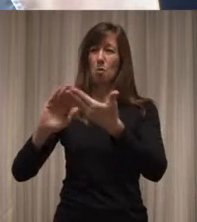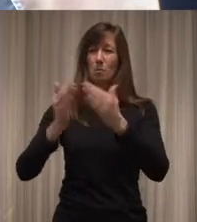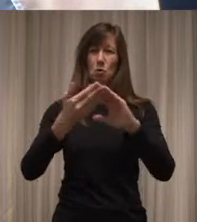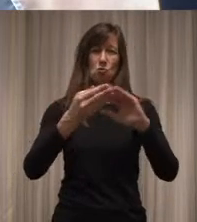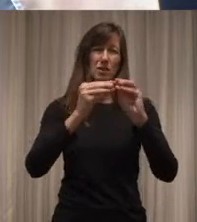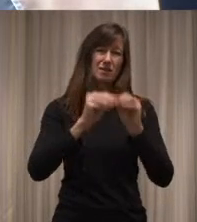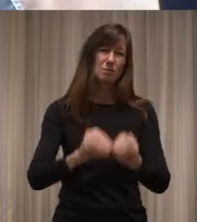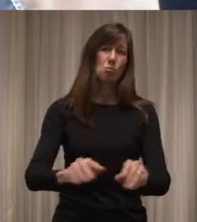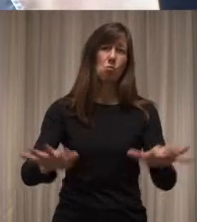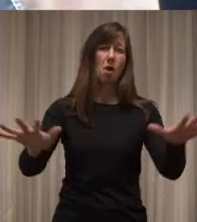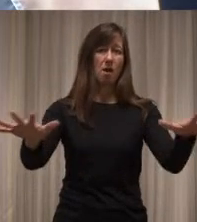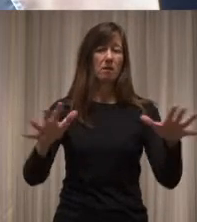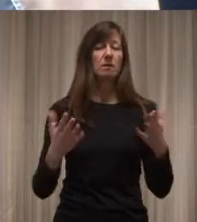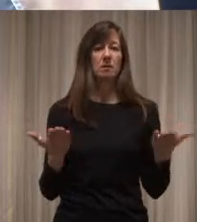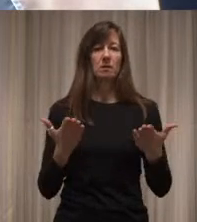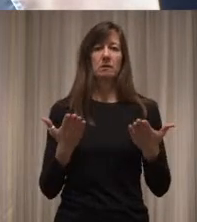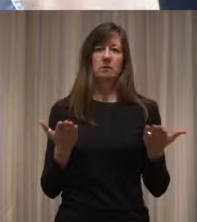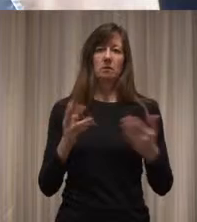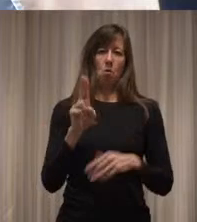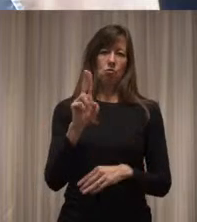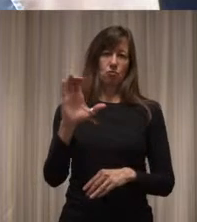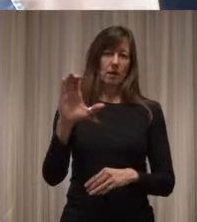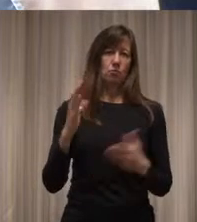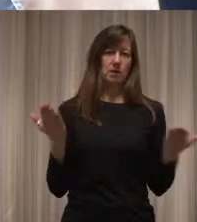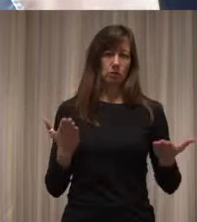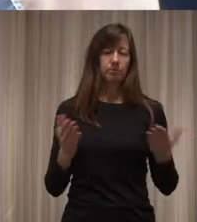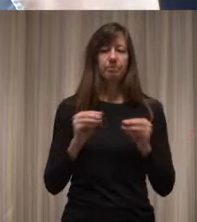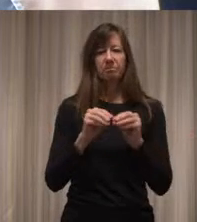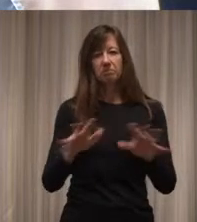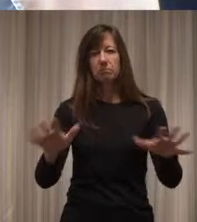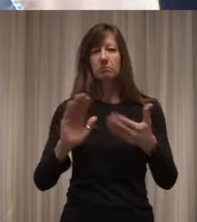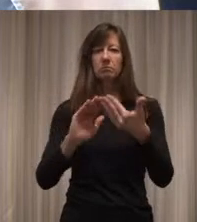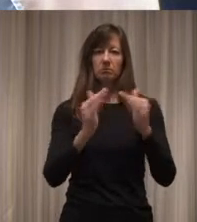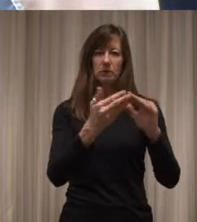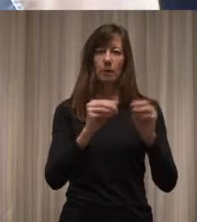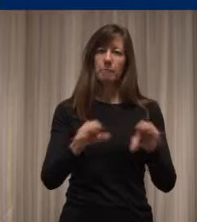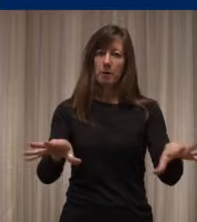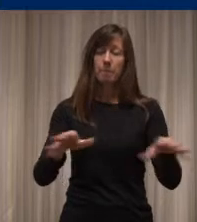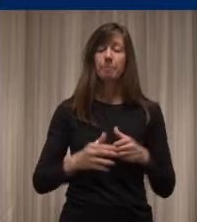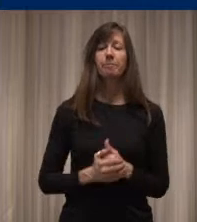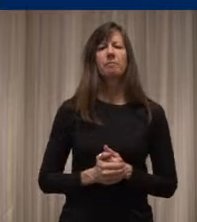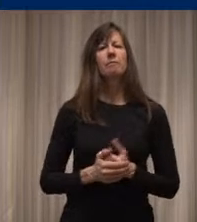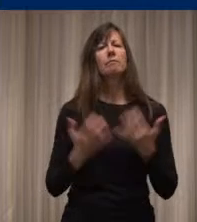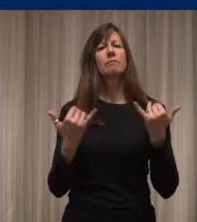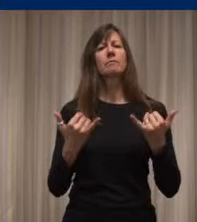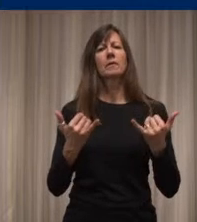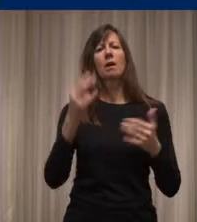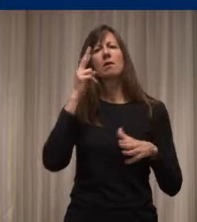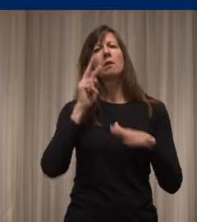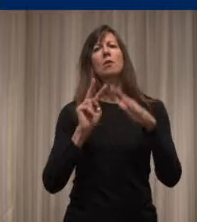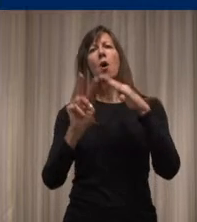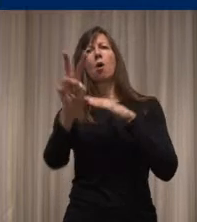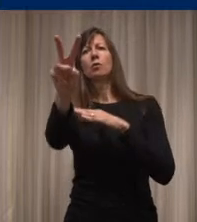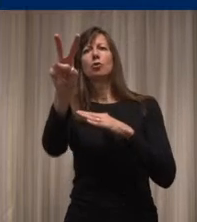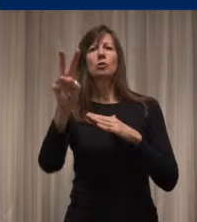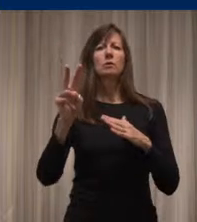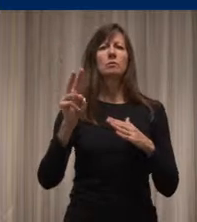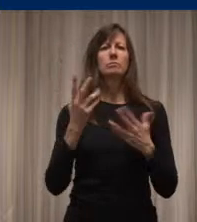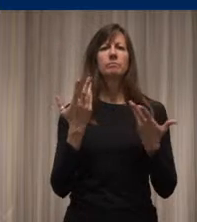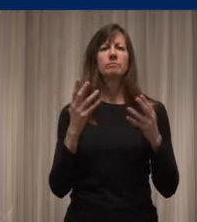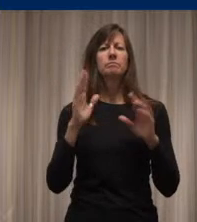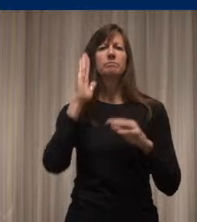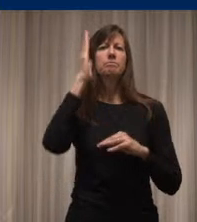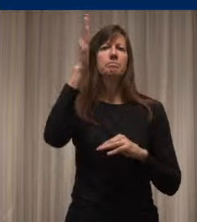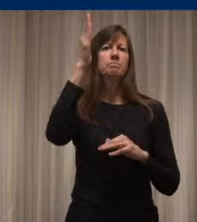County. The long-term cumulative projections you can see here, and again, this is a reminder